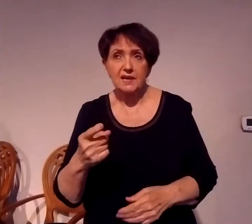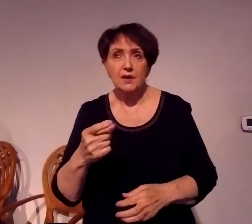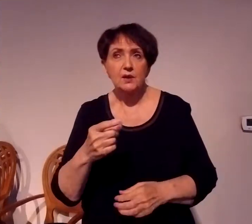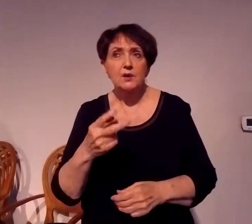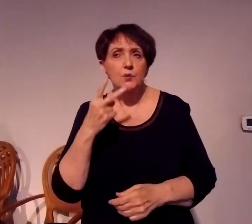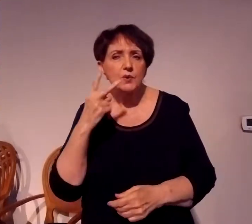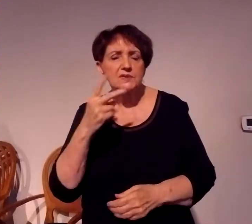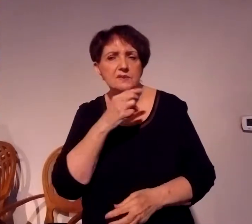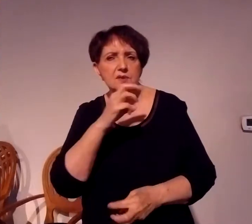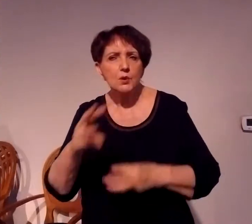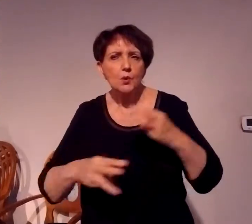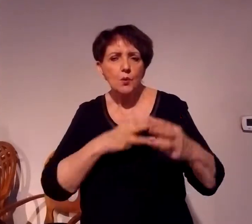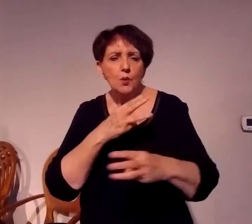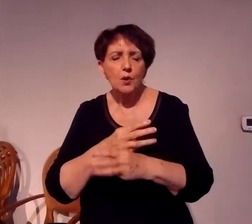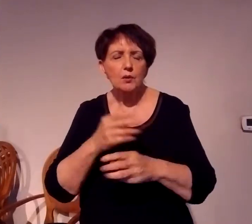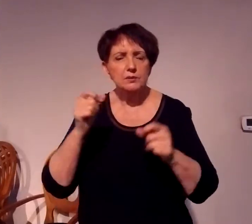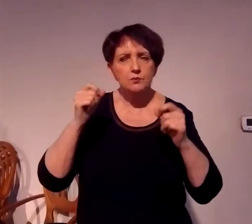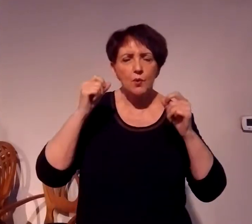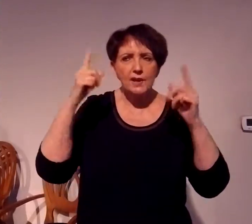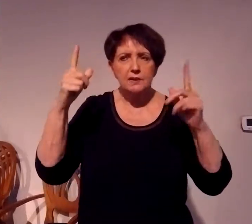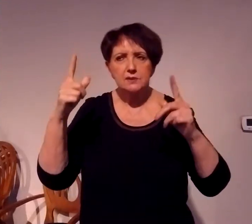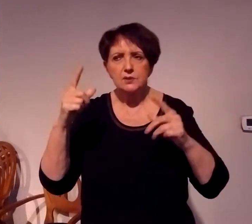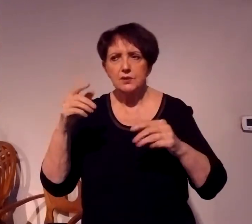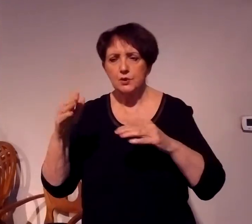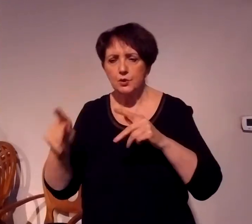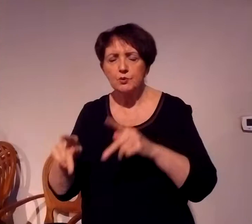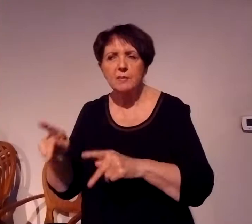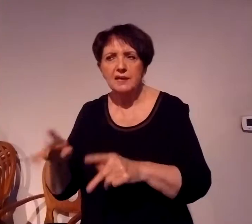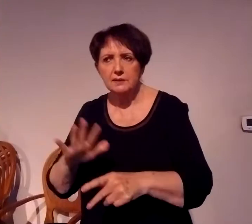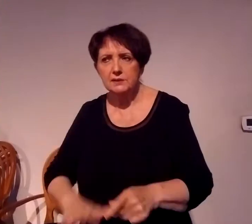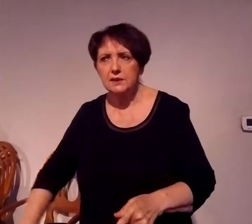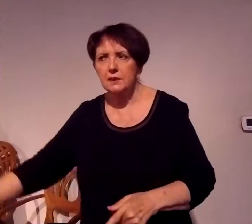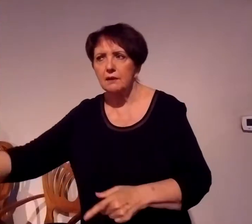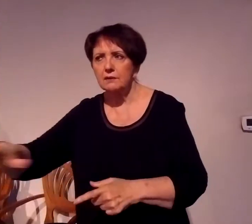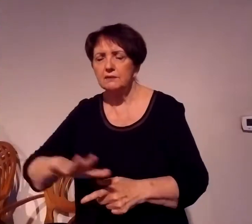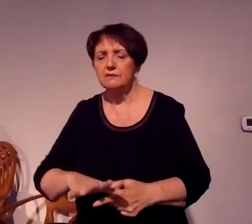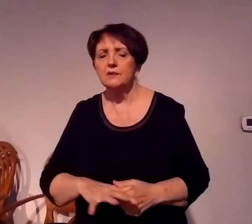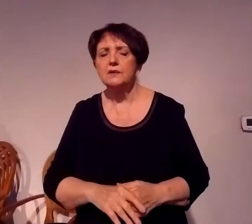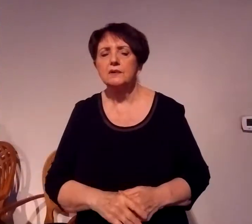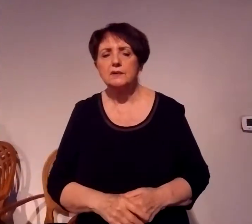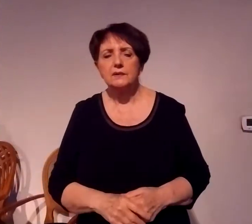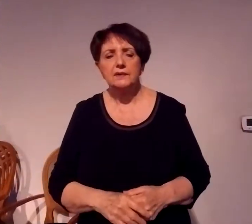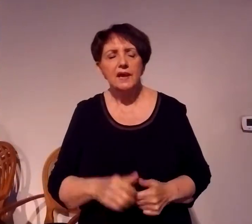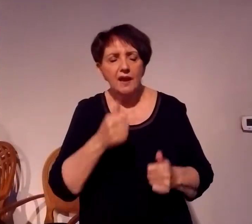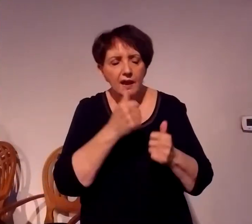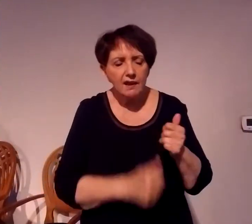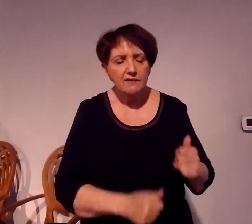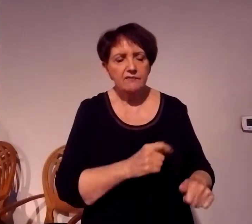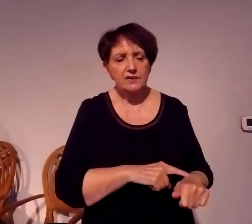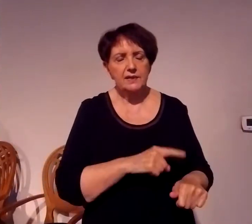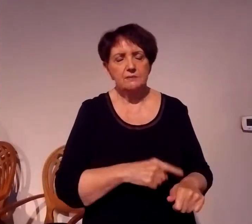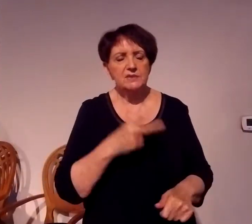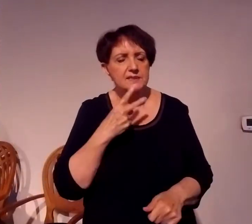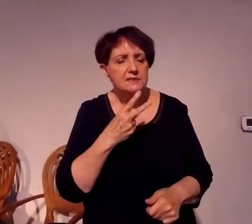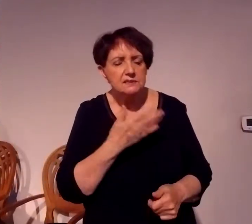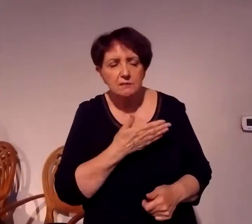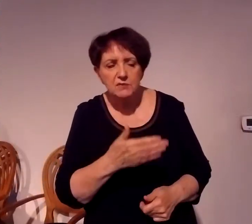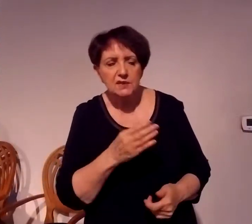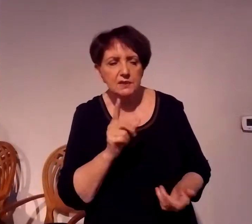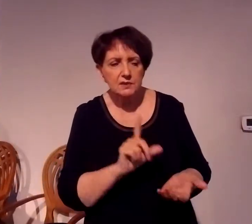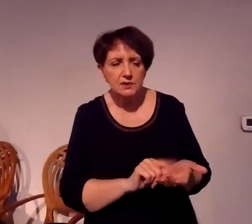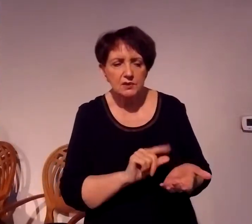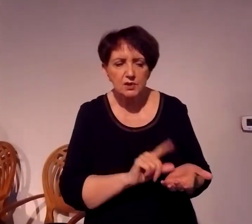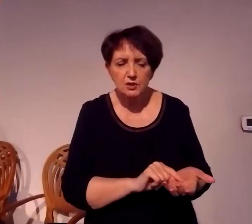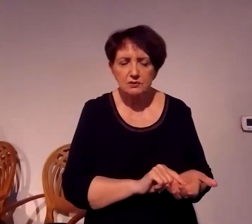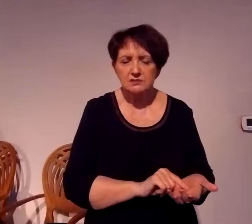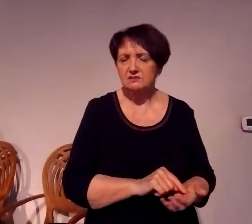an awakened humanity. And every time I'm confronted with something in the news that doesn't look peaceful, I